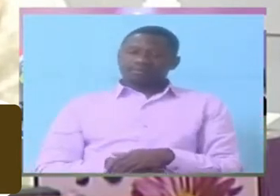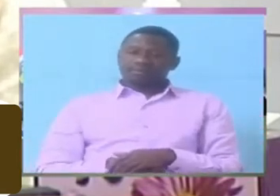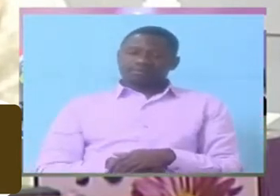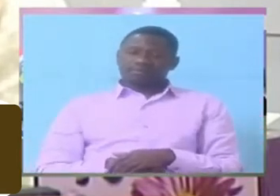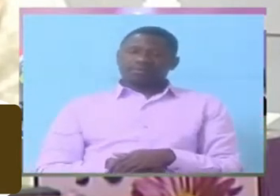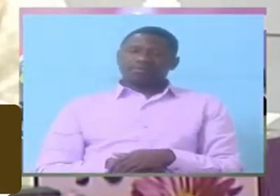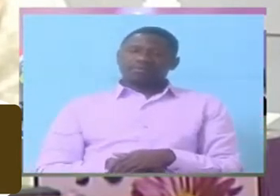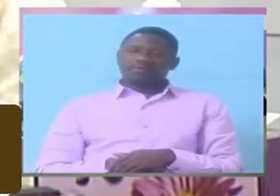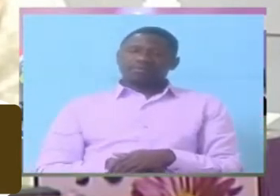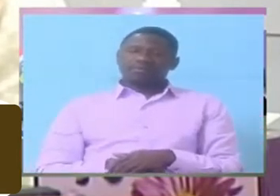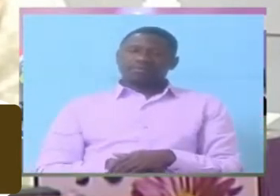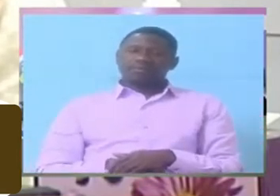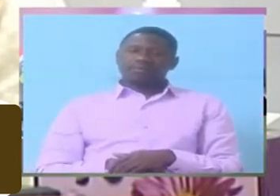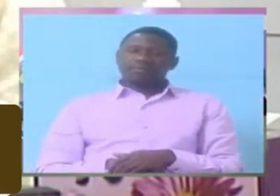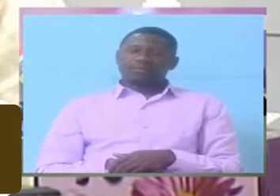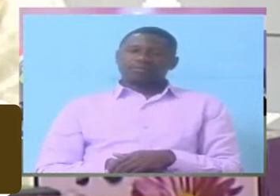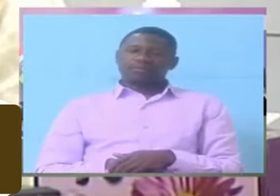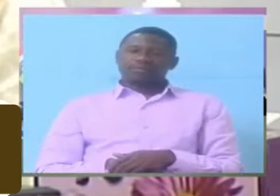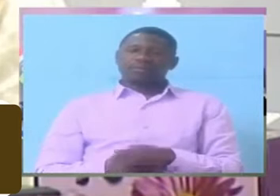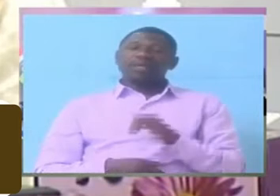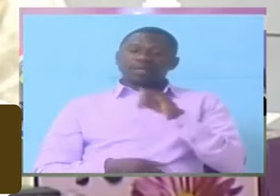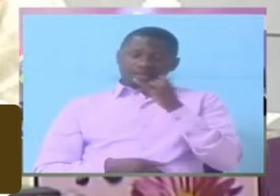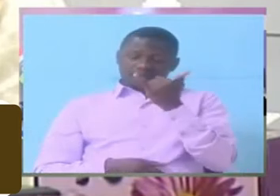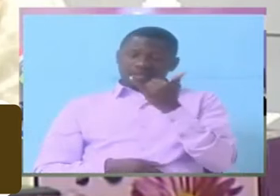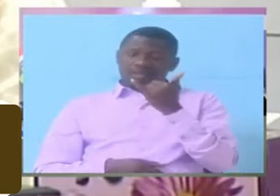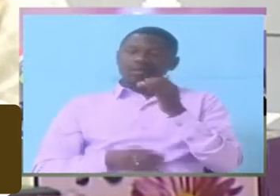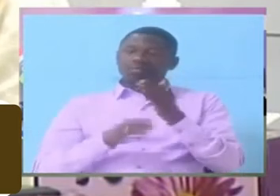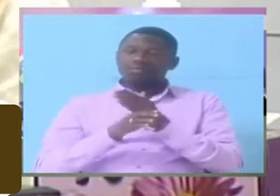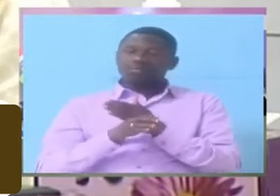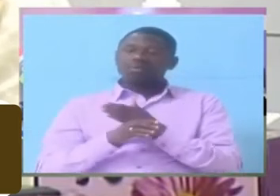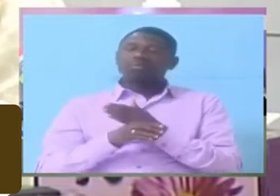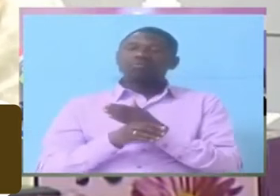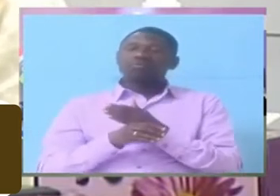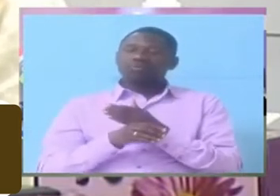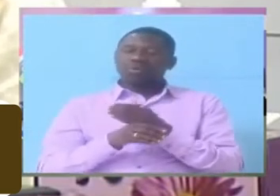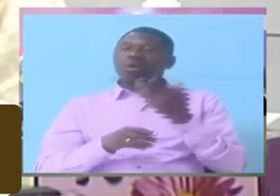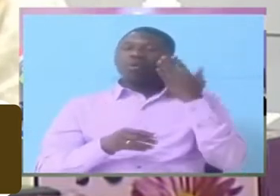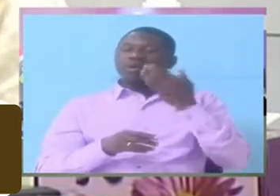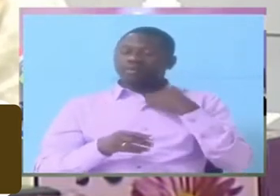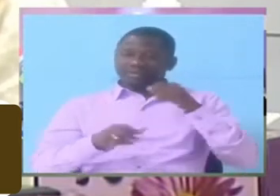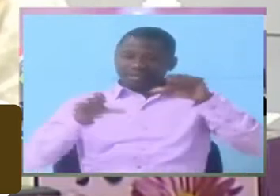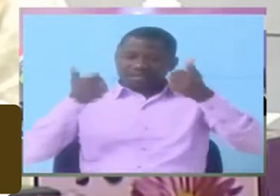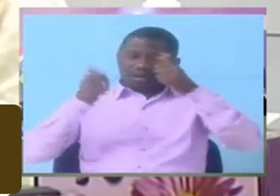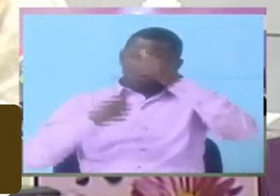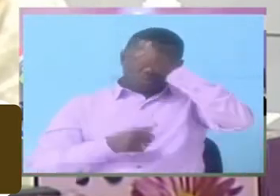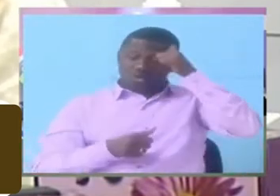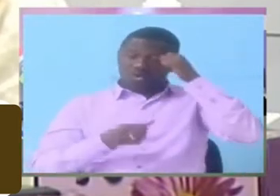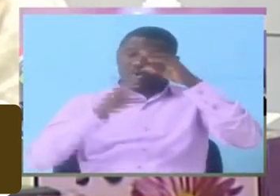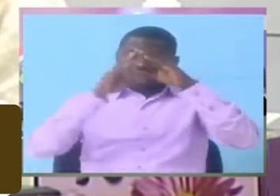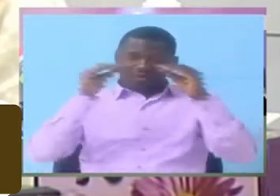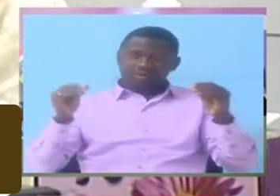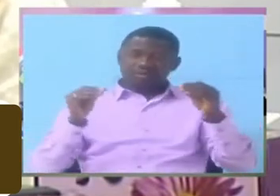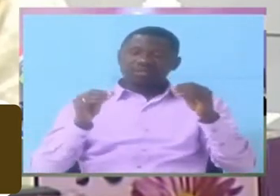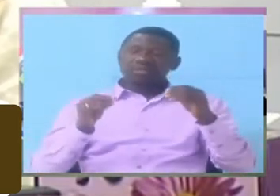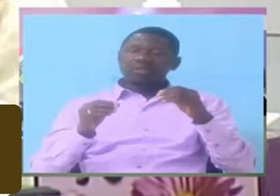that's also why that leads me, because when I assume office the first thing that I did is to create complaints this and discipline was there, but